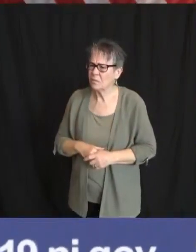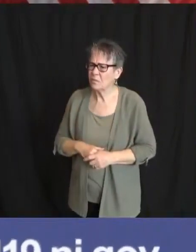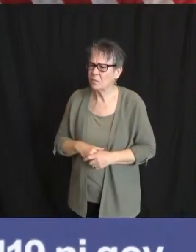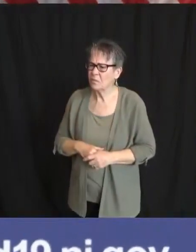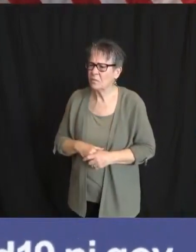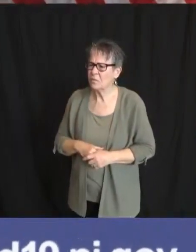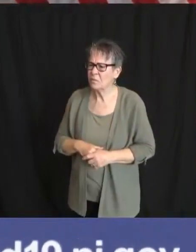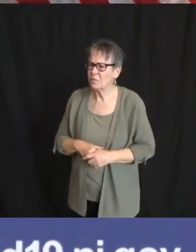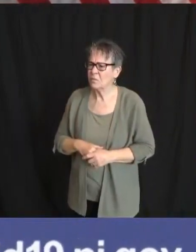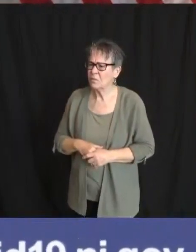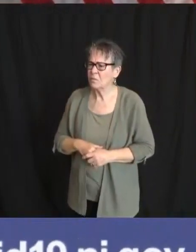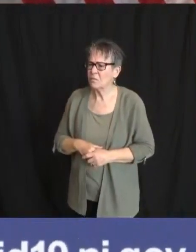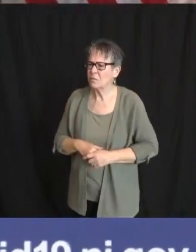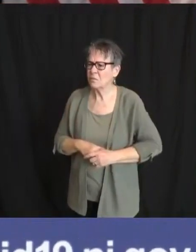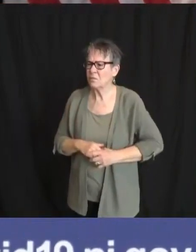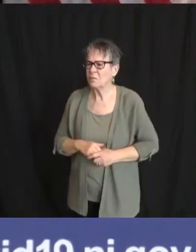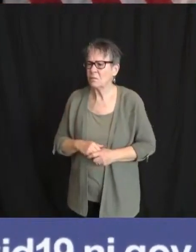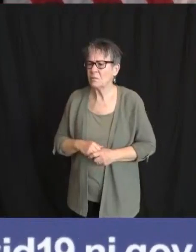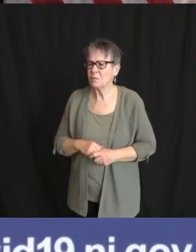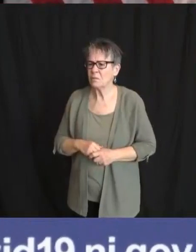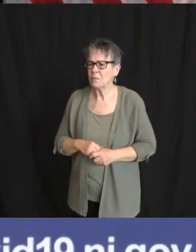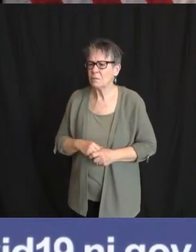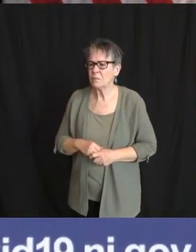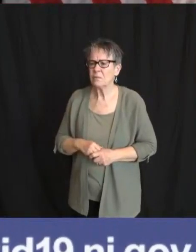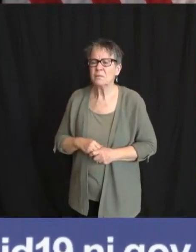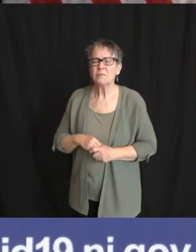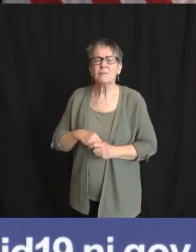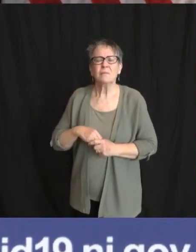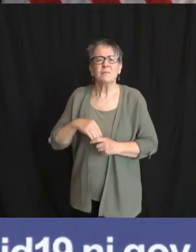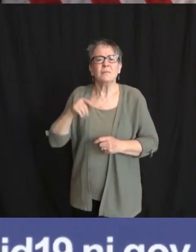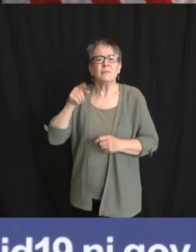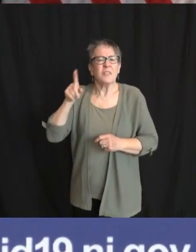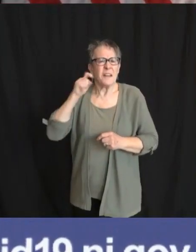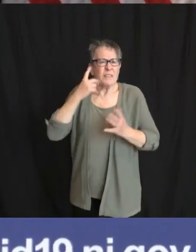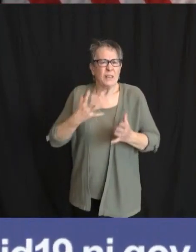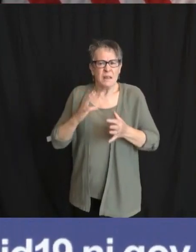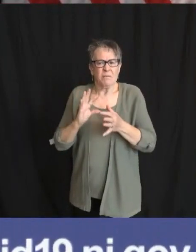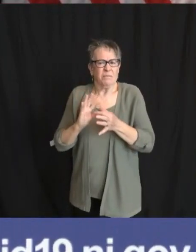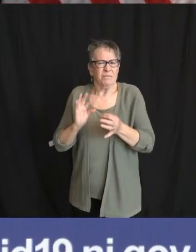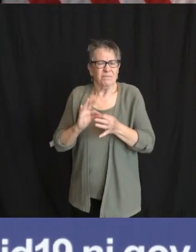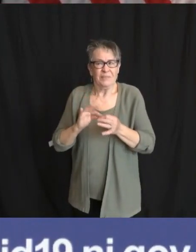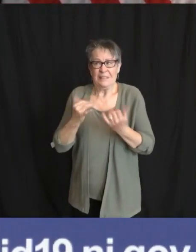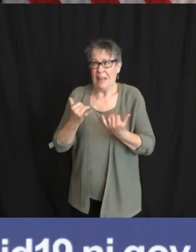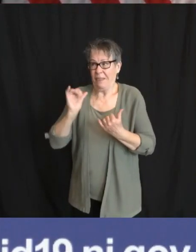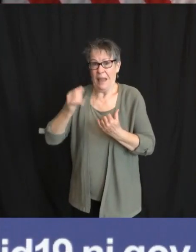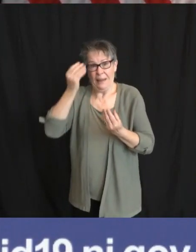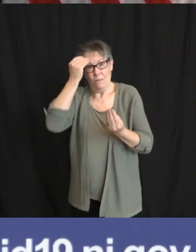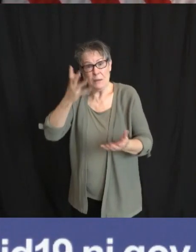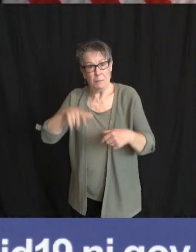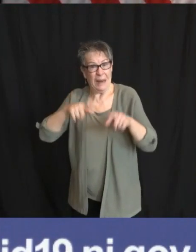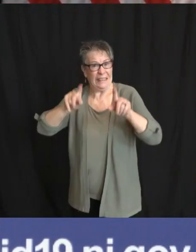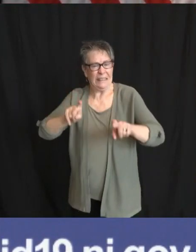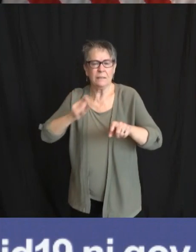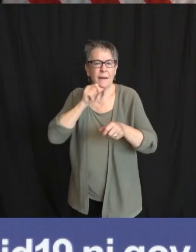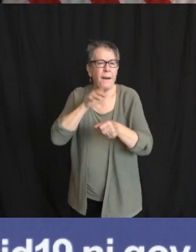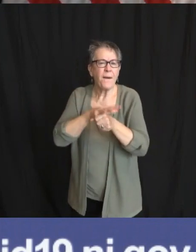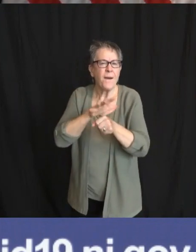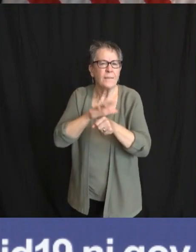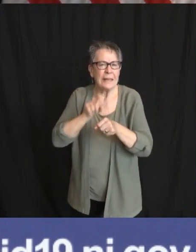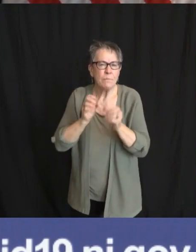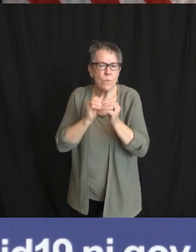testing. I think the WHO had looked recently, I recall reading over the past number of days, at 12 different models.